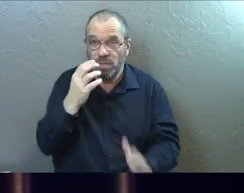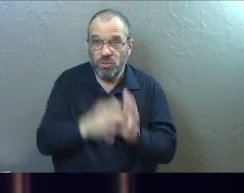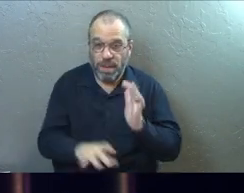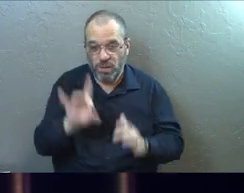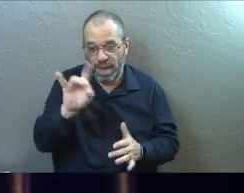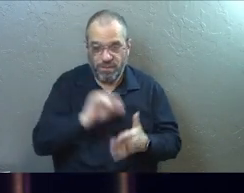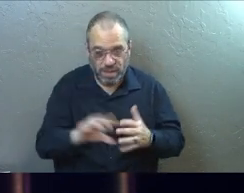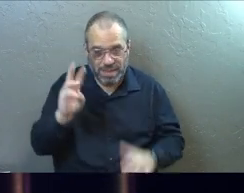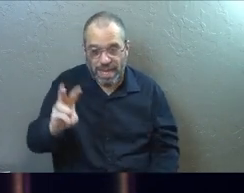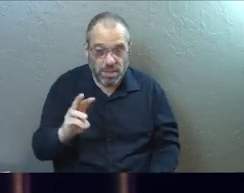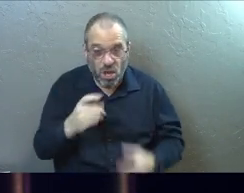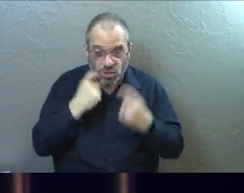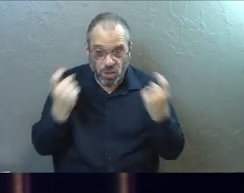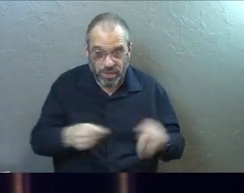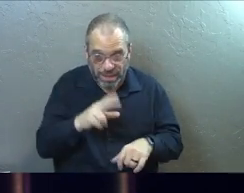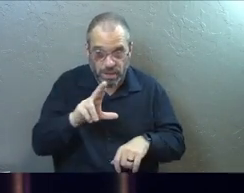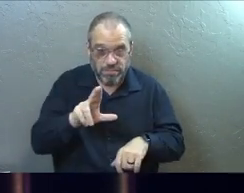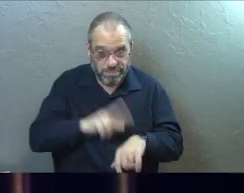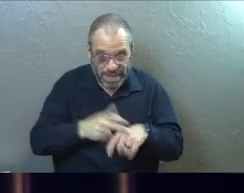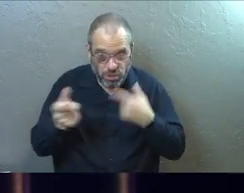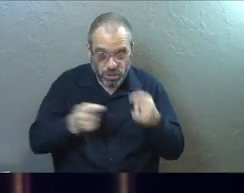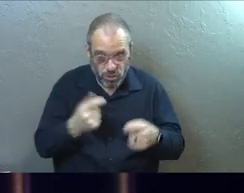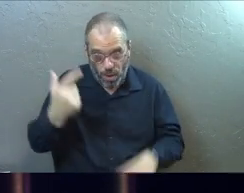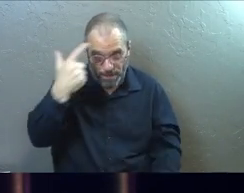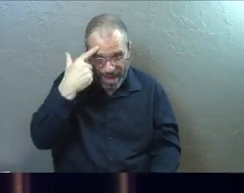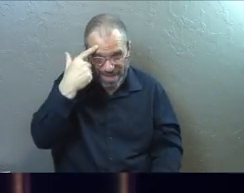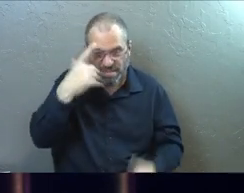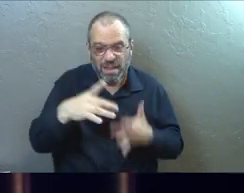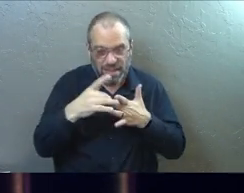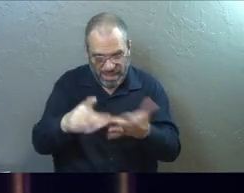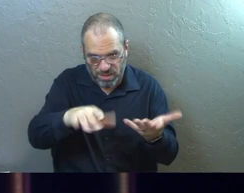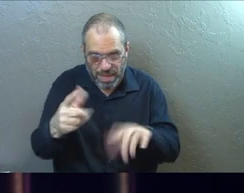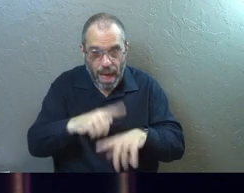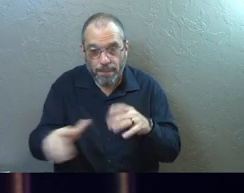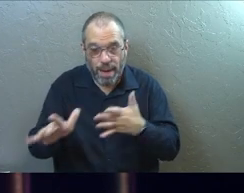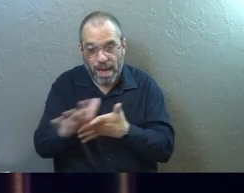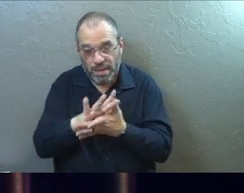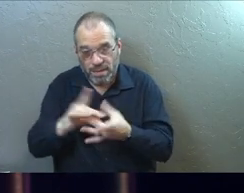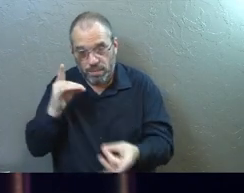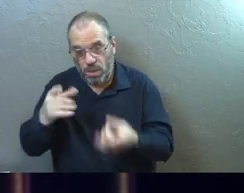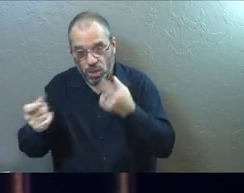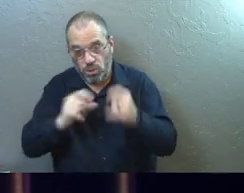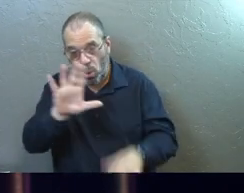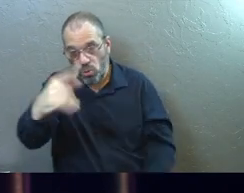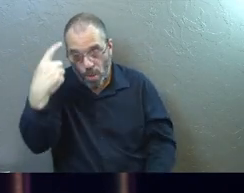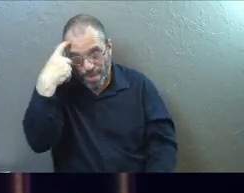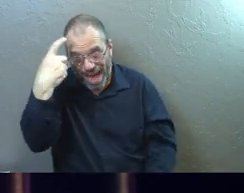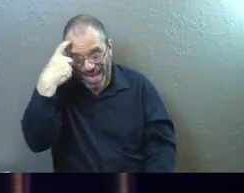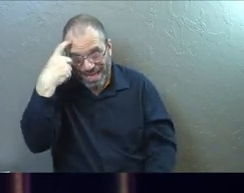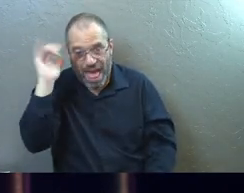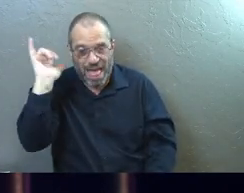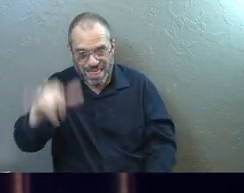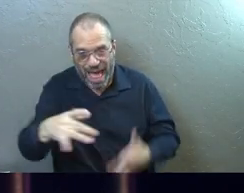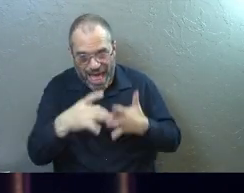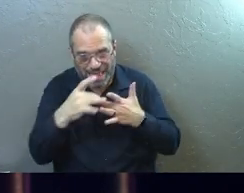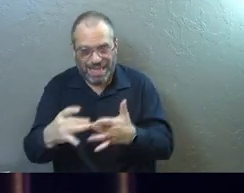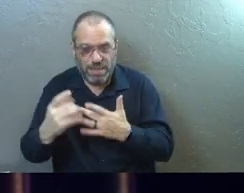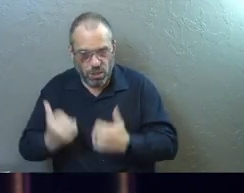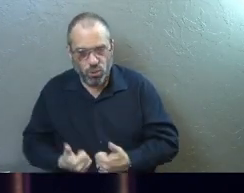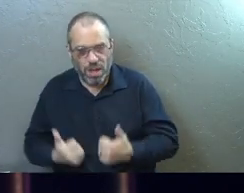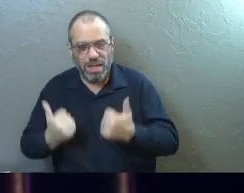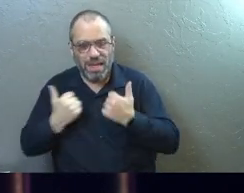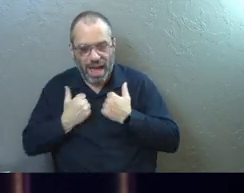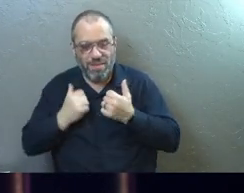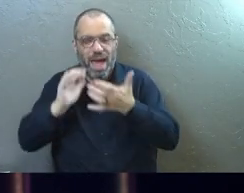So letting your sinful nature control your mind, that leads to death. But letting the Spirit control your mind, that leads to